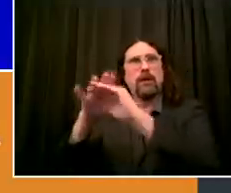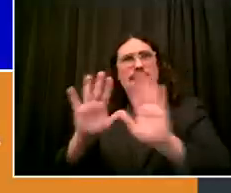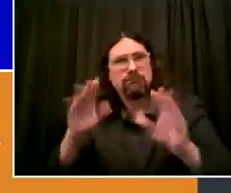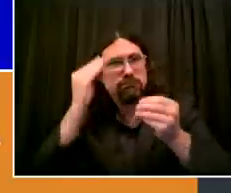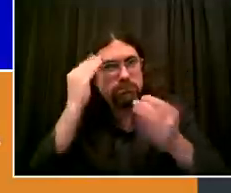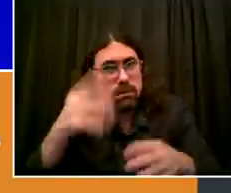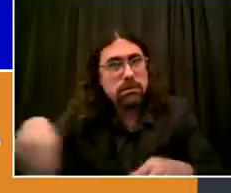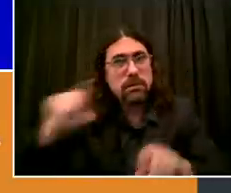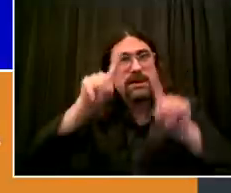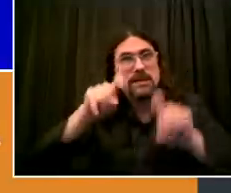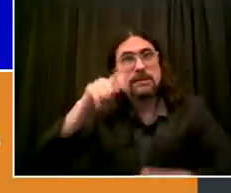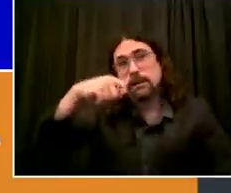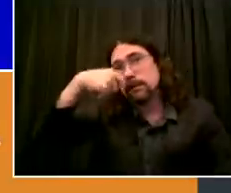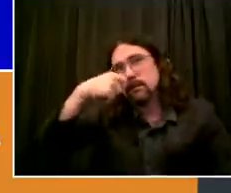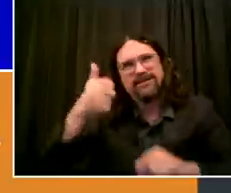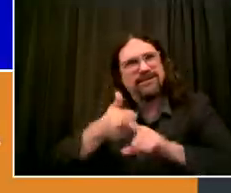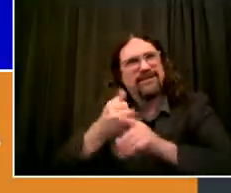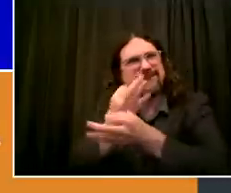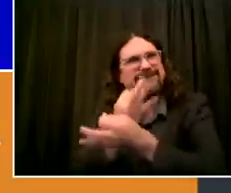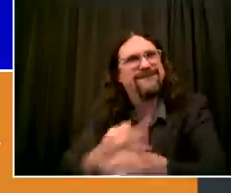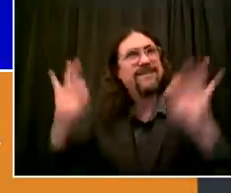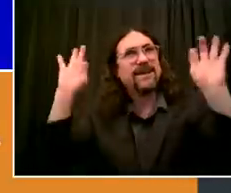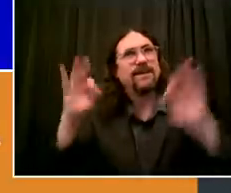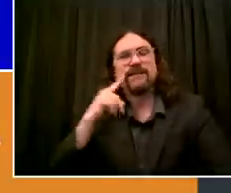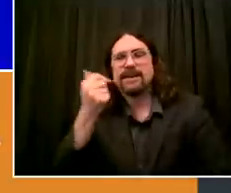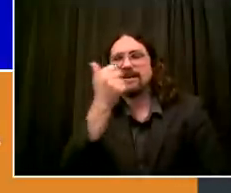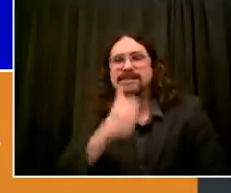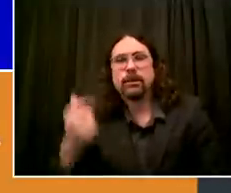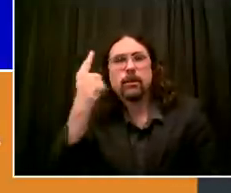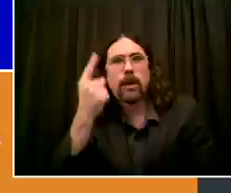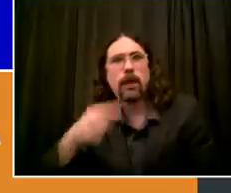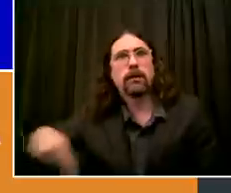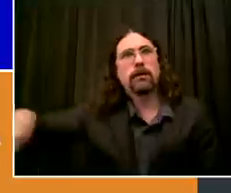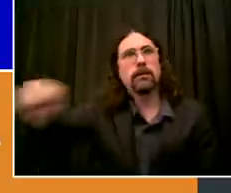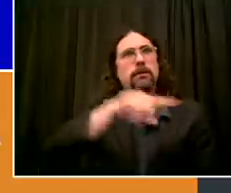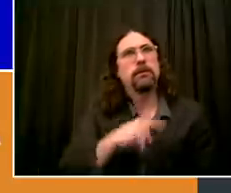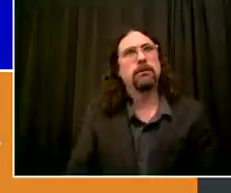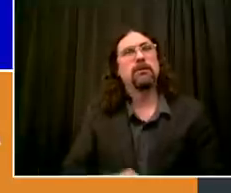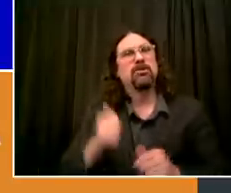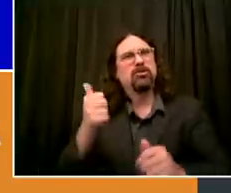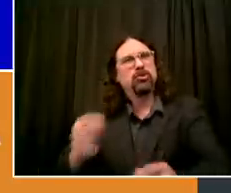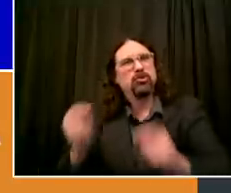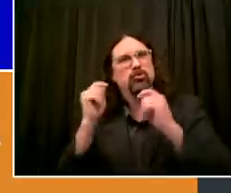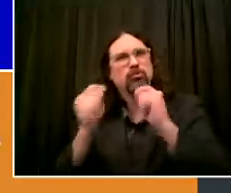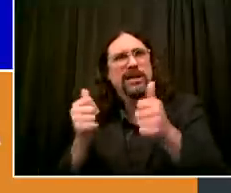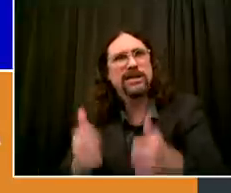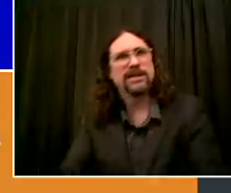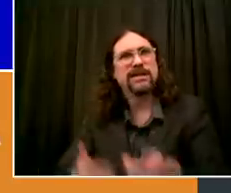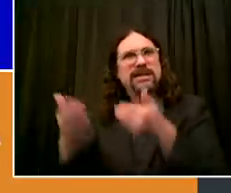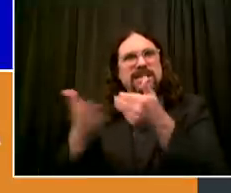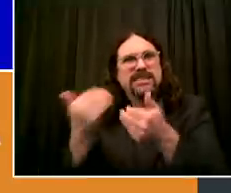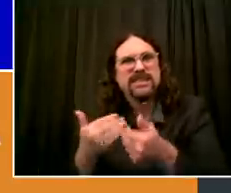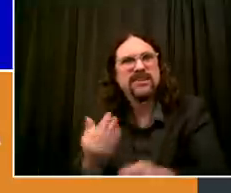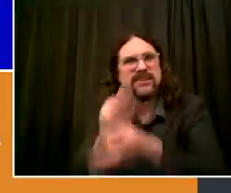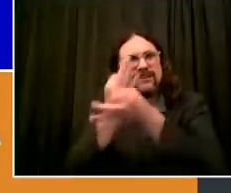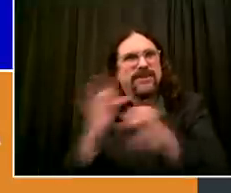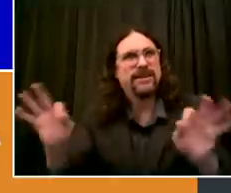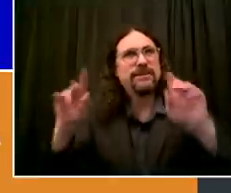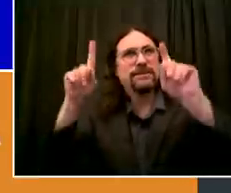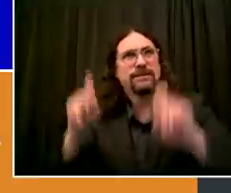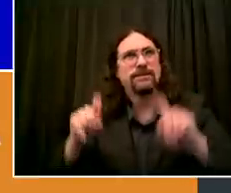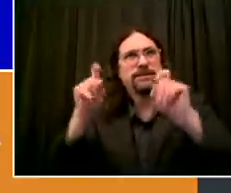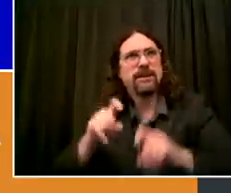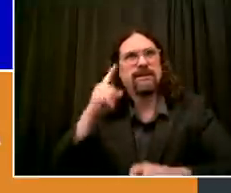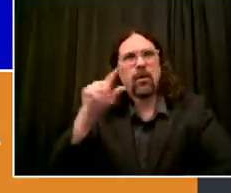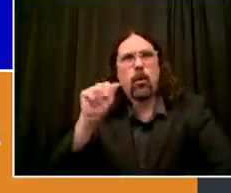be provided to you for free. It will be easy. It will be quick. And now my message is all New Yorkers are welcome to come